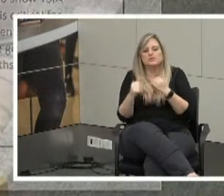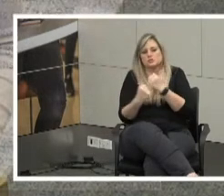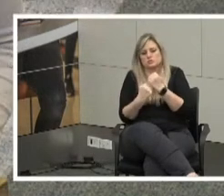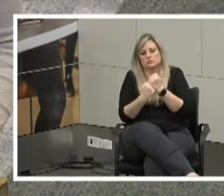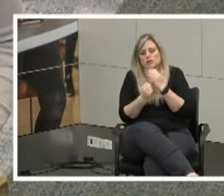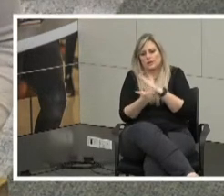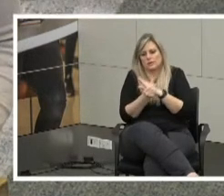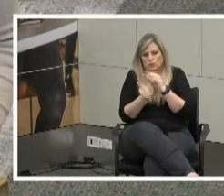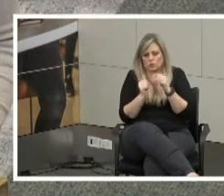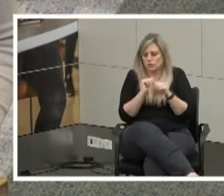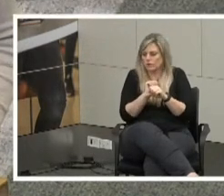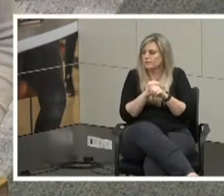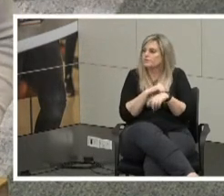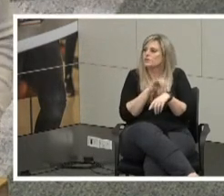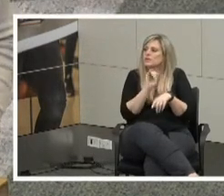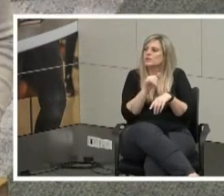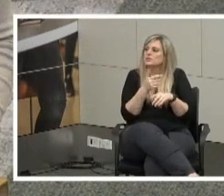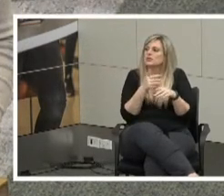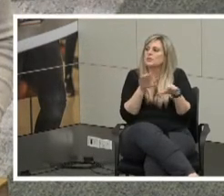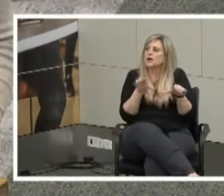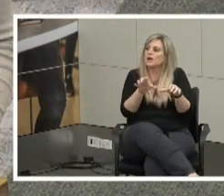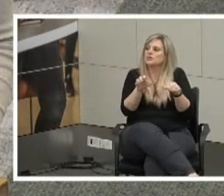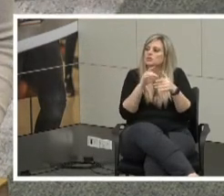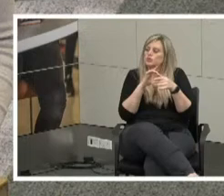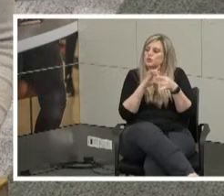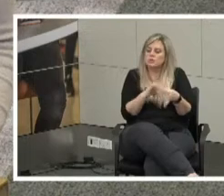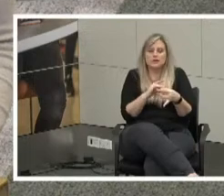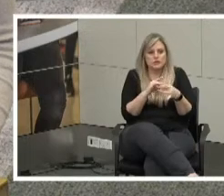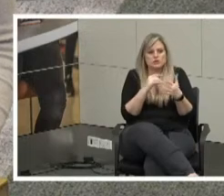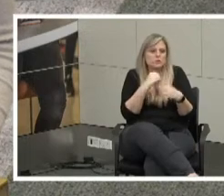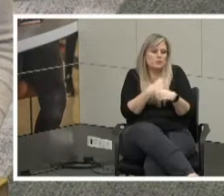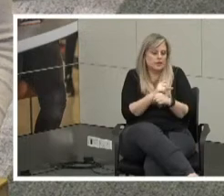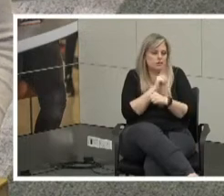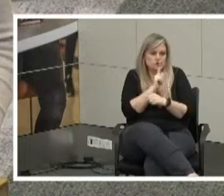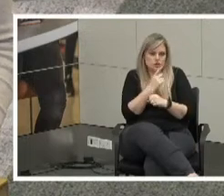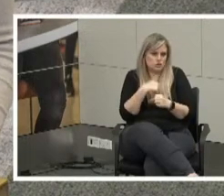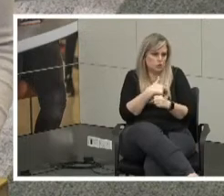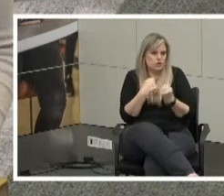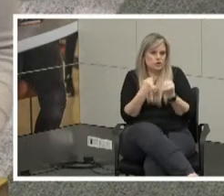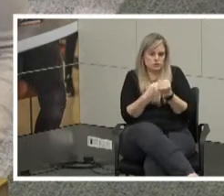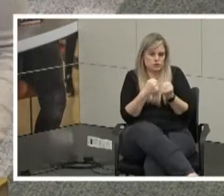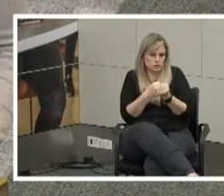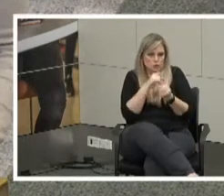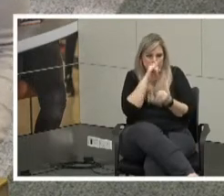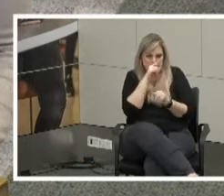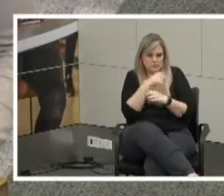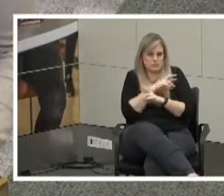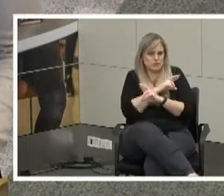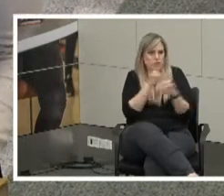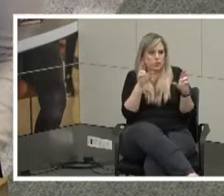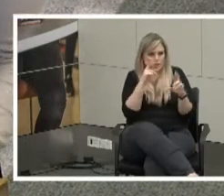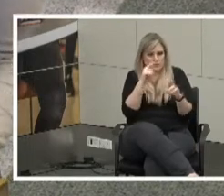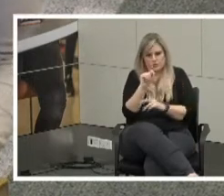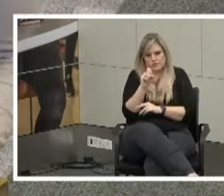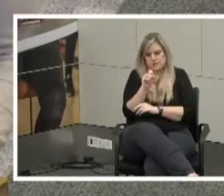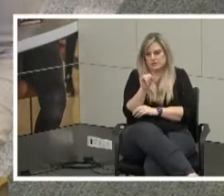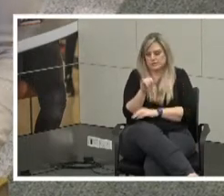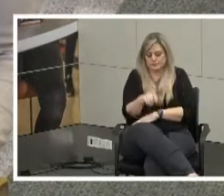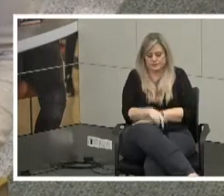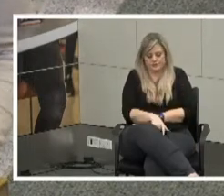of just some of the key actions related to ensuring we are supporting kids and being TSI ready but happy to take